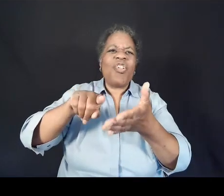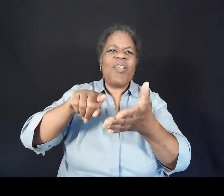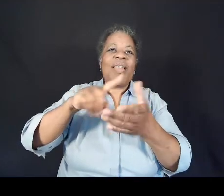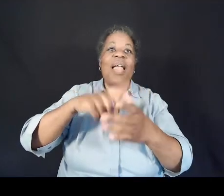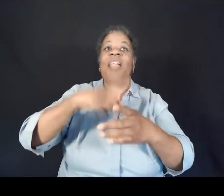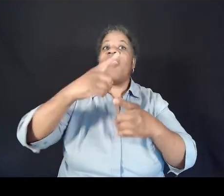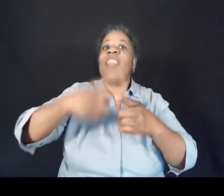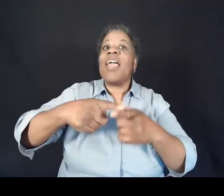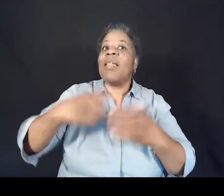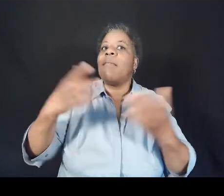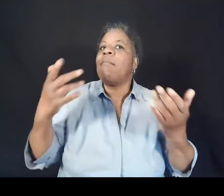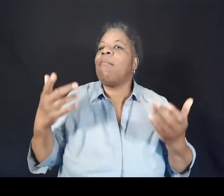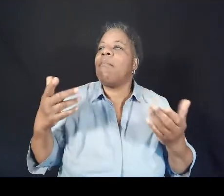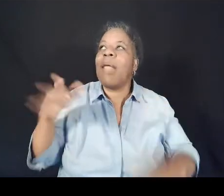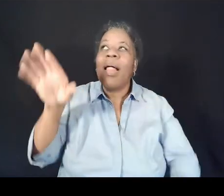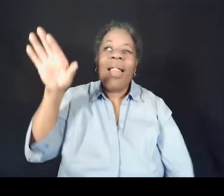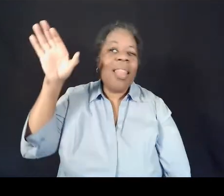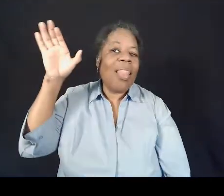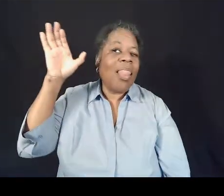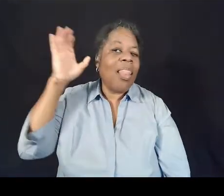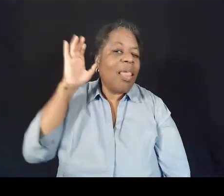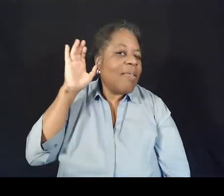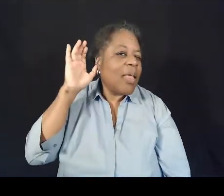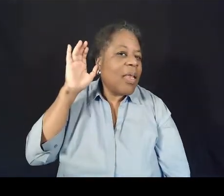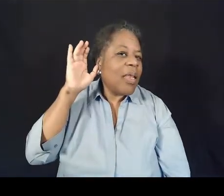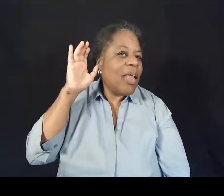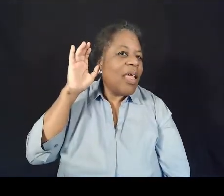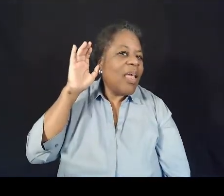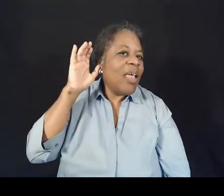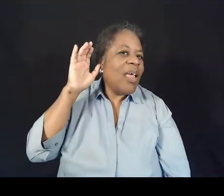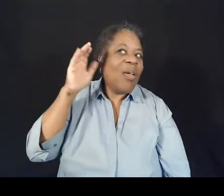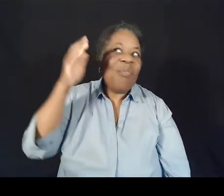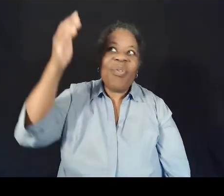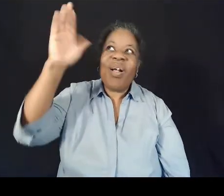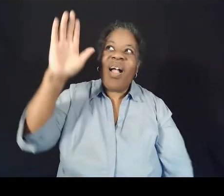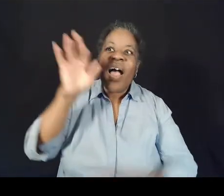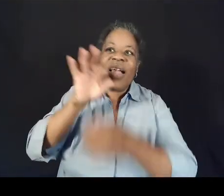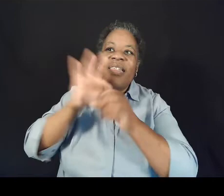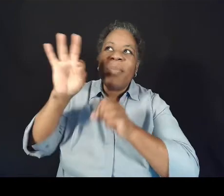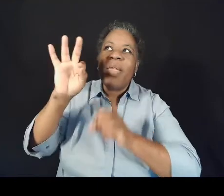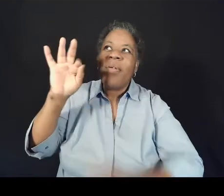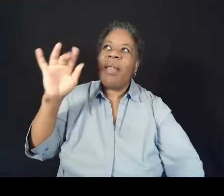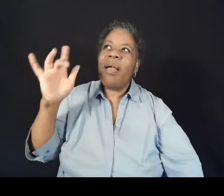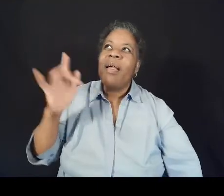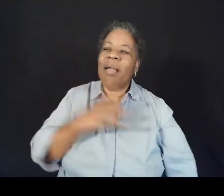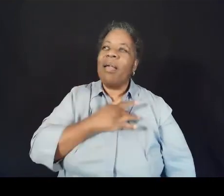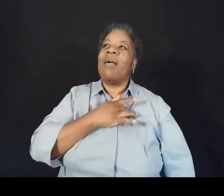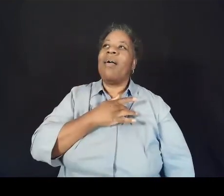listen for the still, small voice of God's Spirit to show us the way.